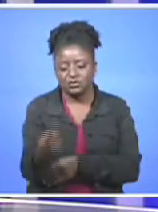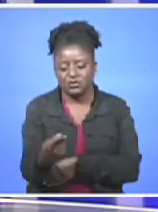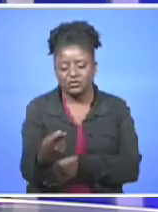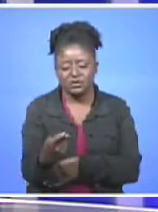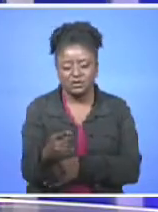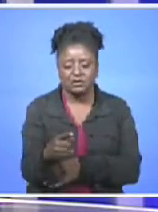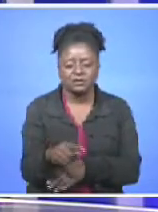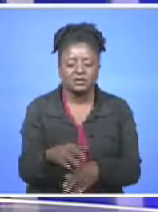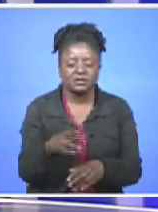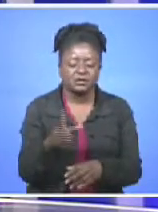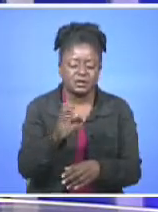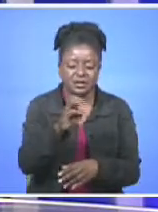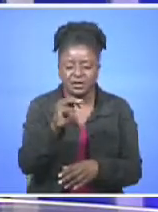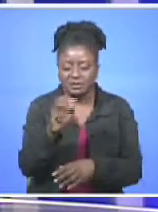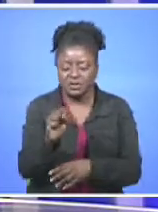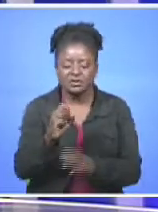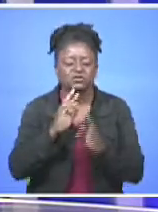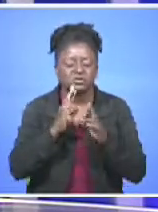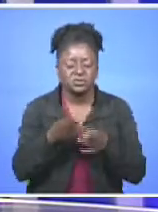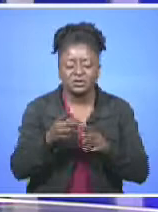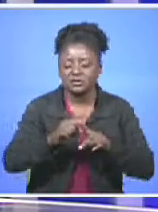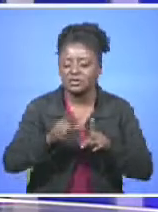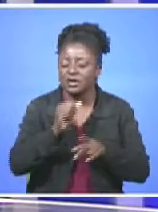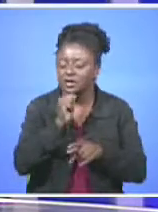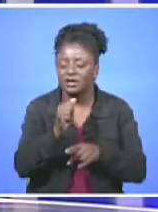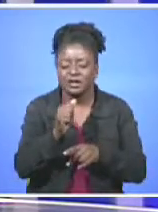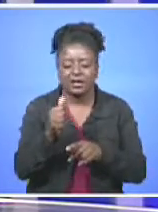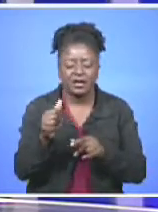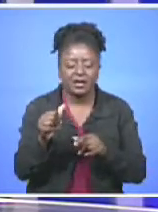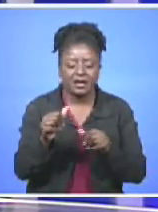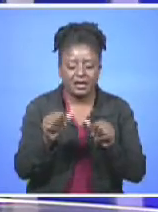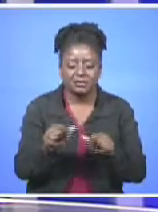teams responded to the accident site but were unable to